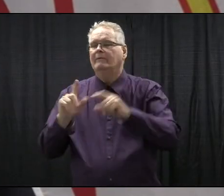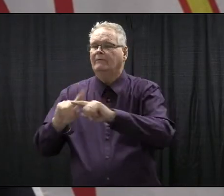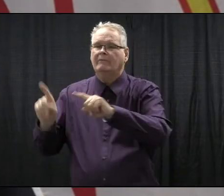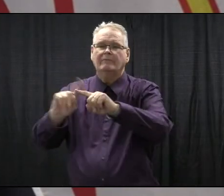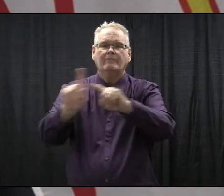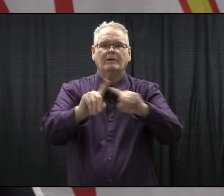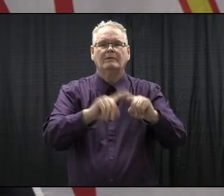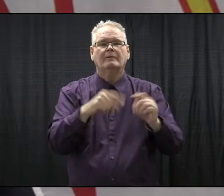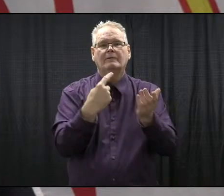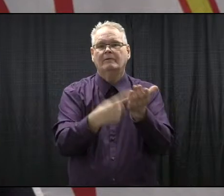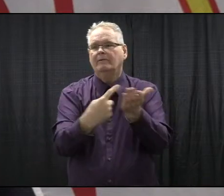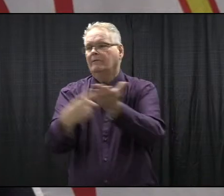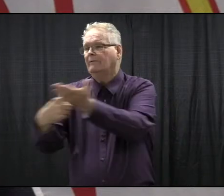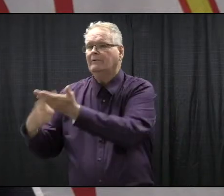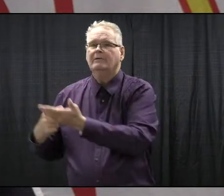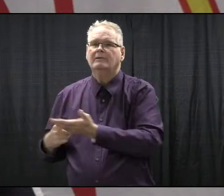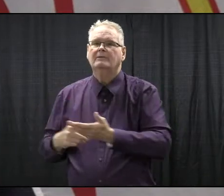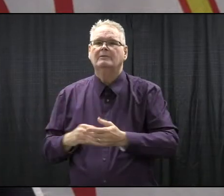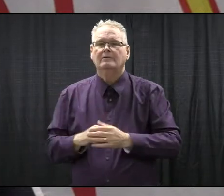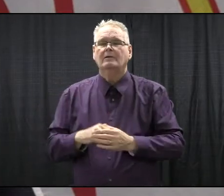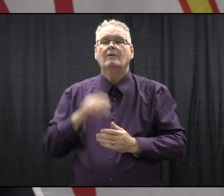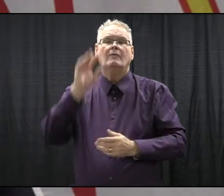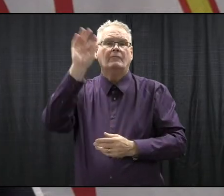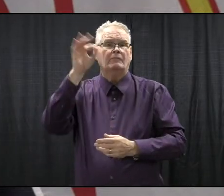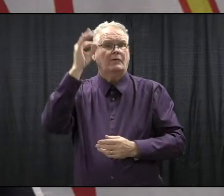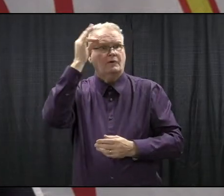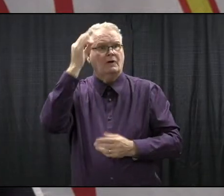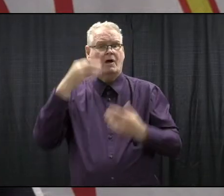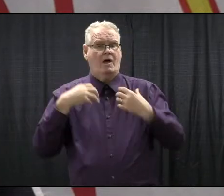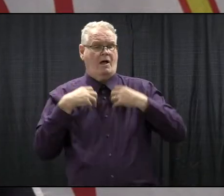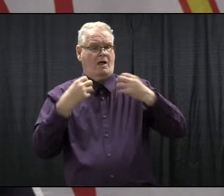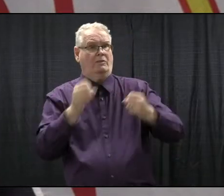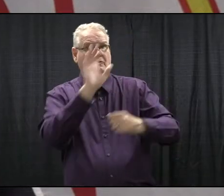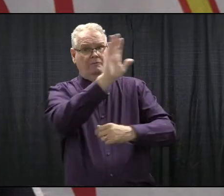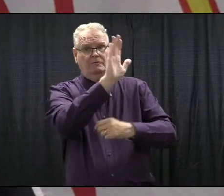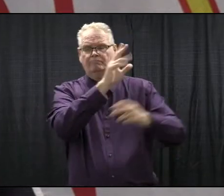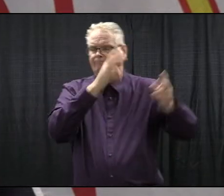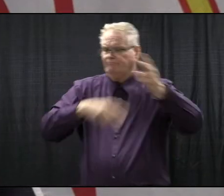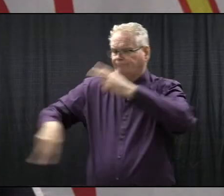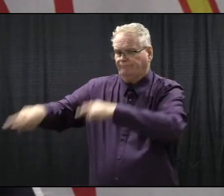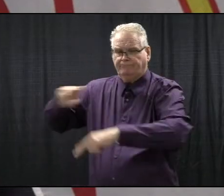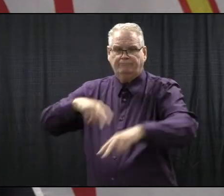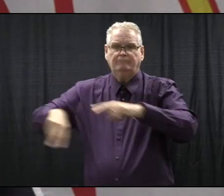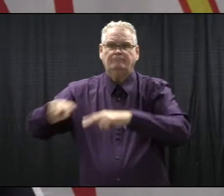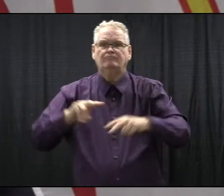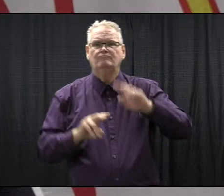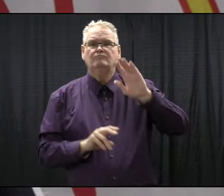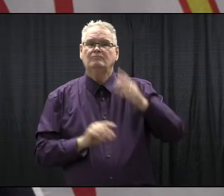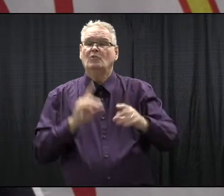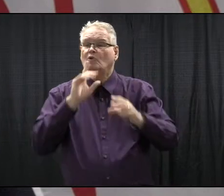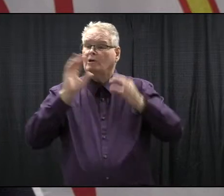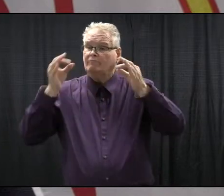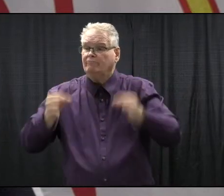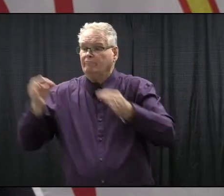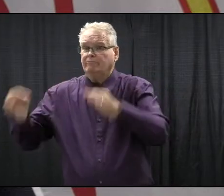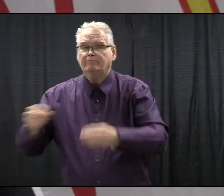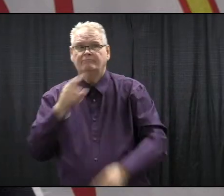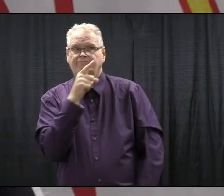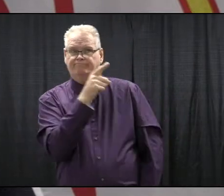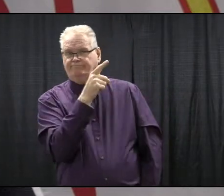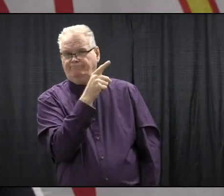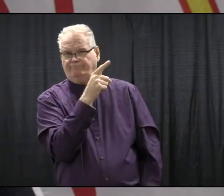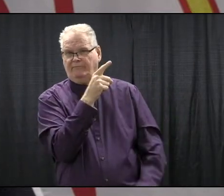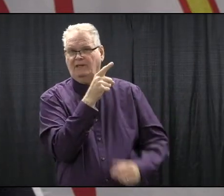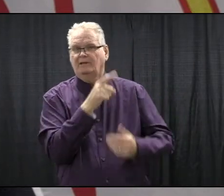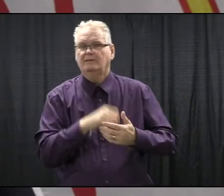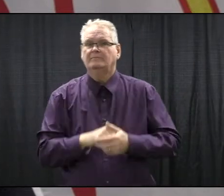but we have to leave it to them to be able to make those connections and to advocate in that way.